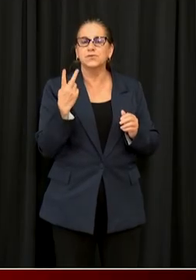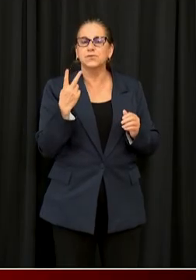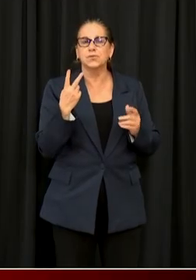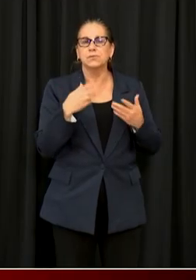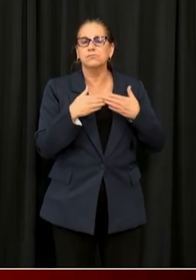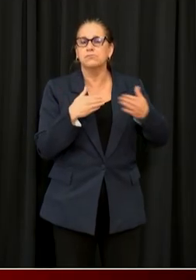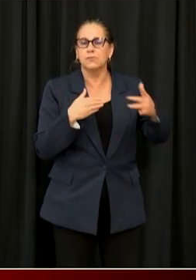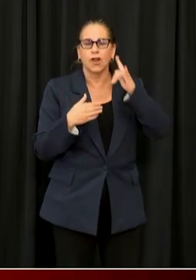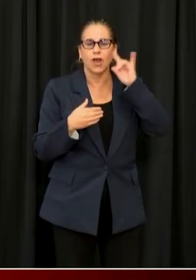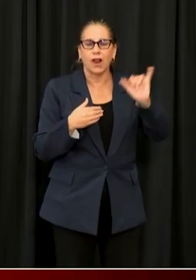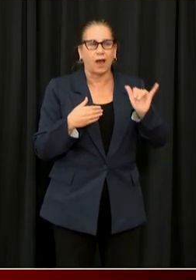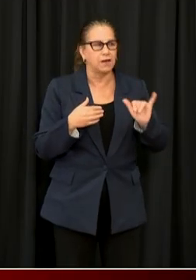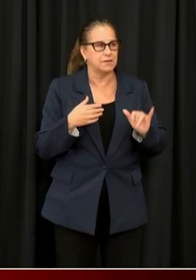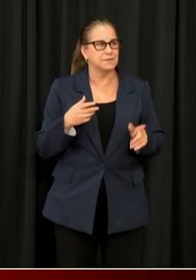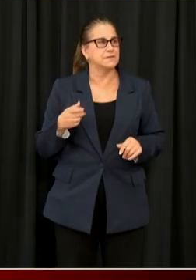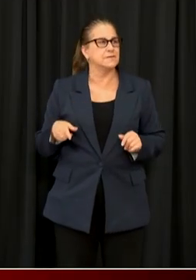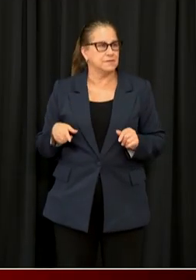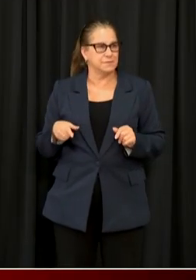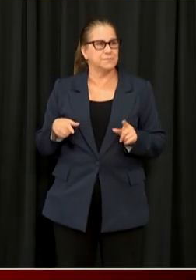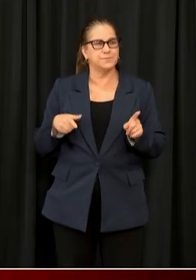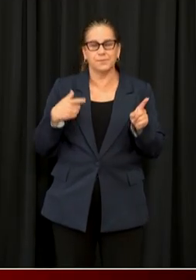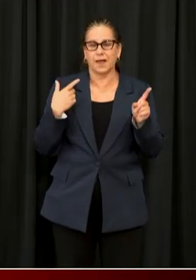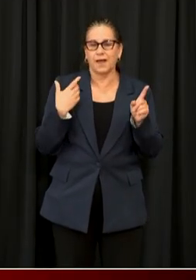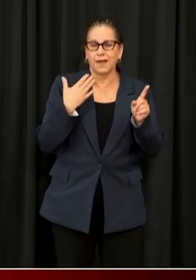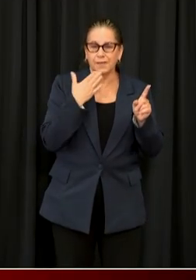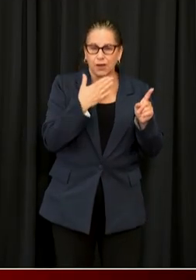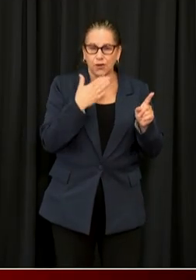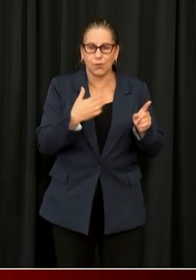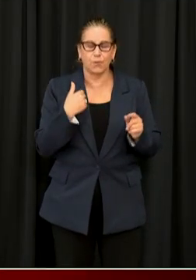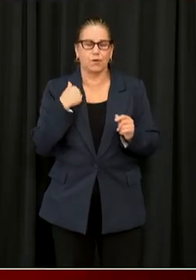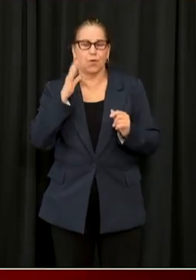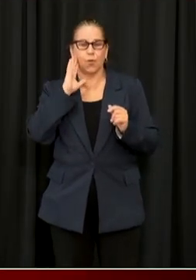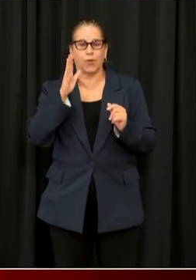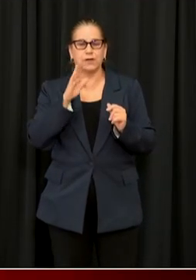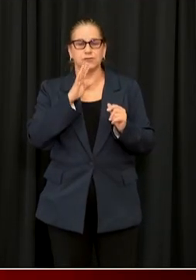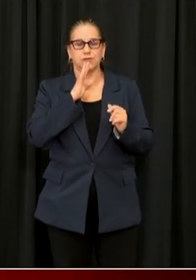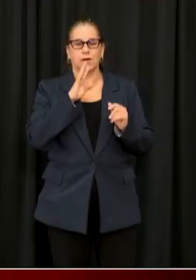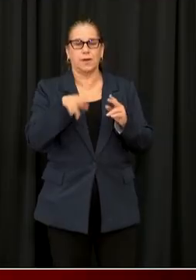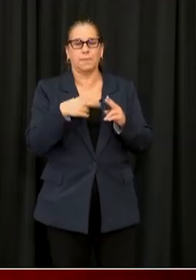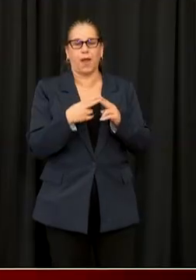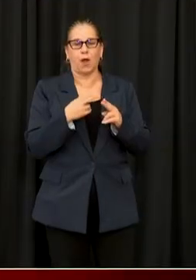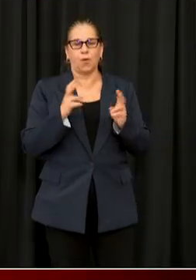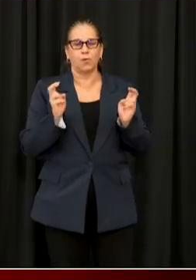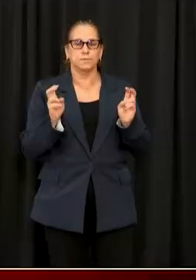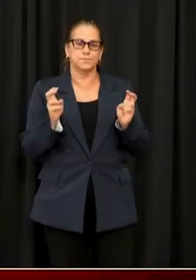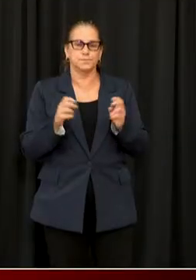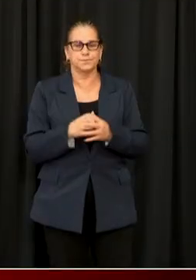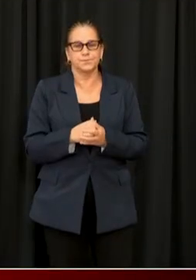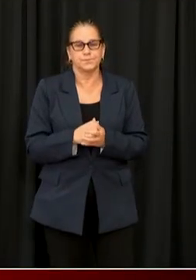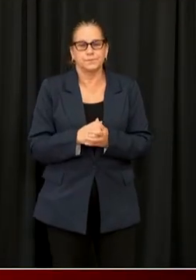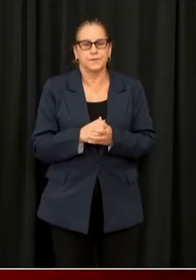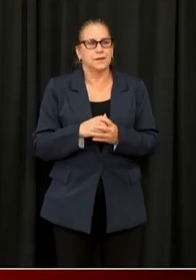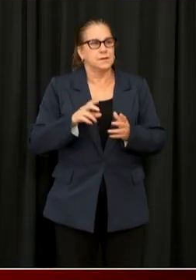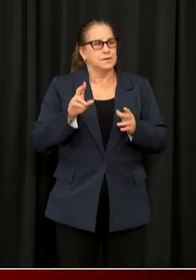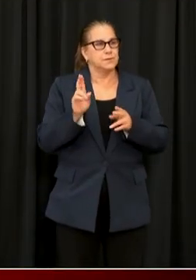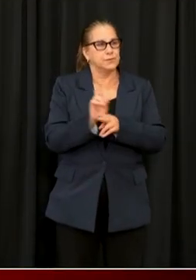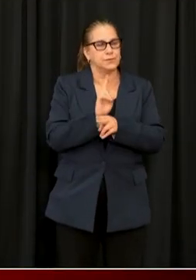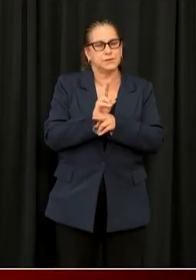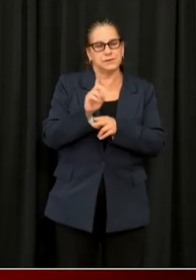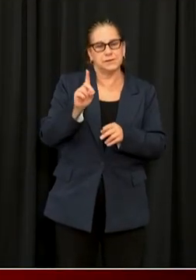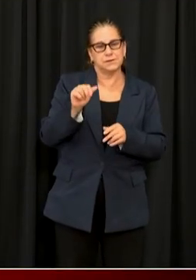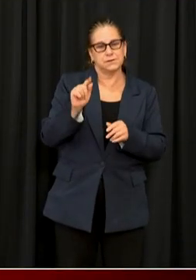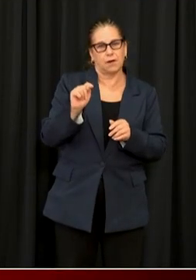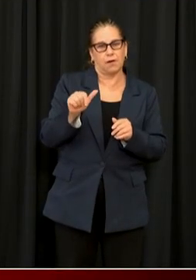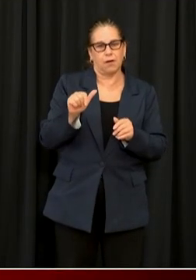to give an update as to the way that we will be making data available on the metrics in phase 1